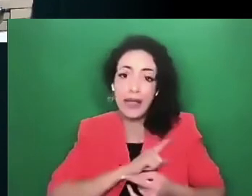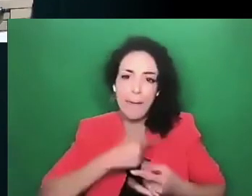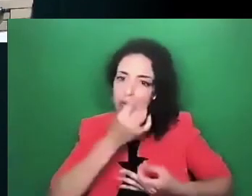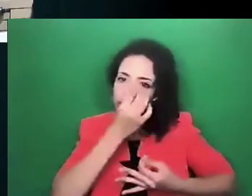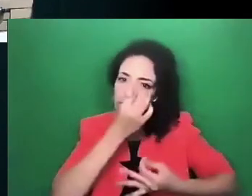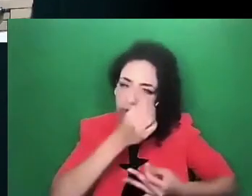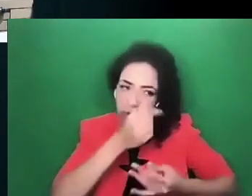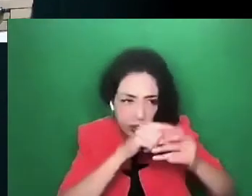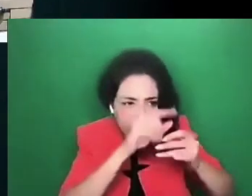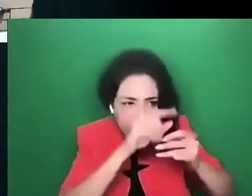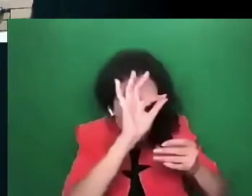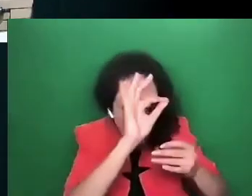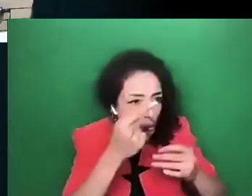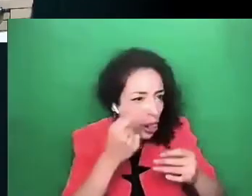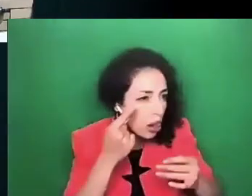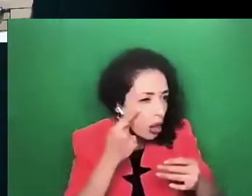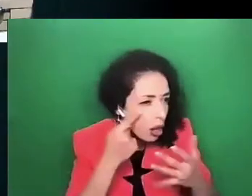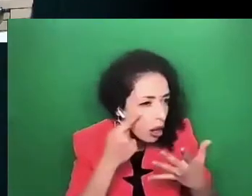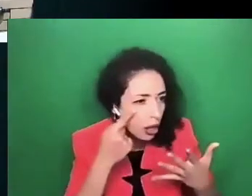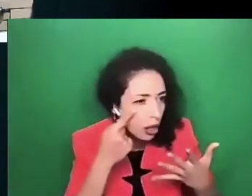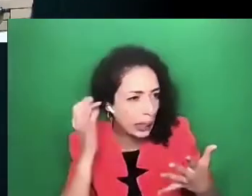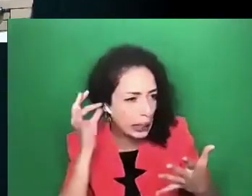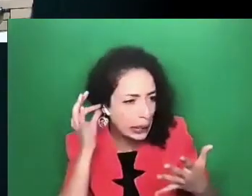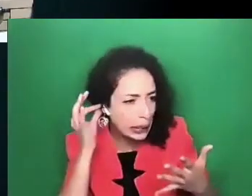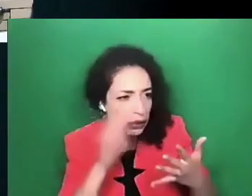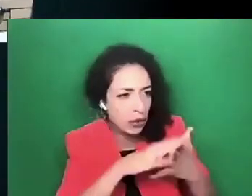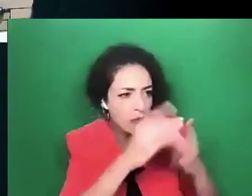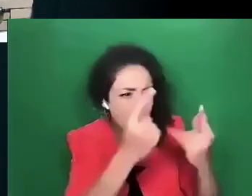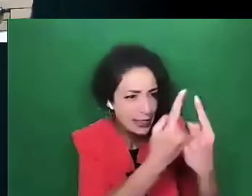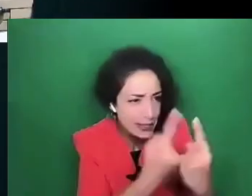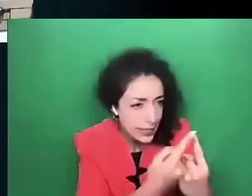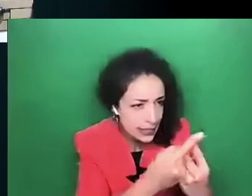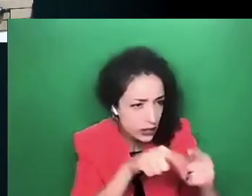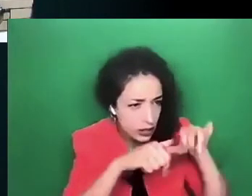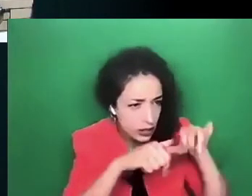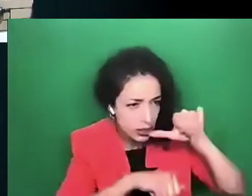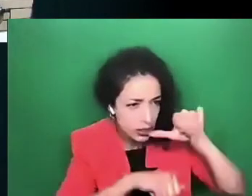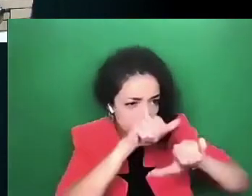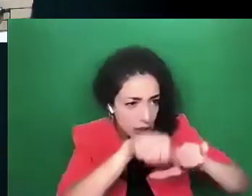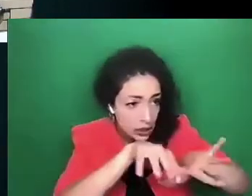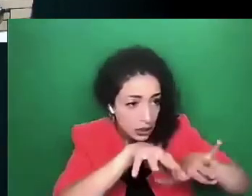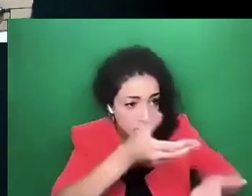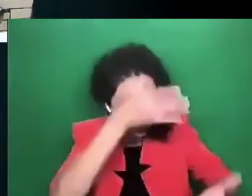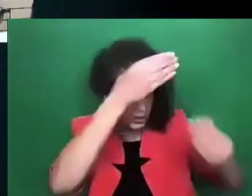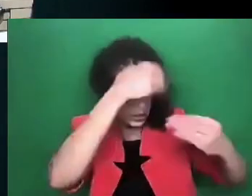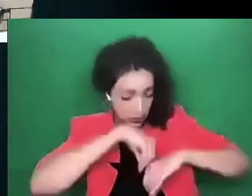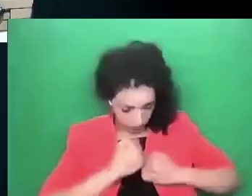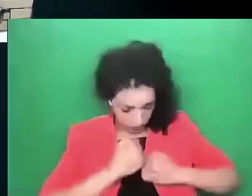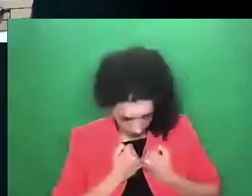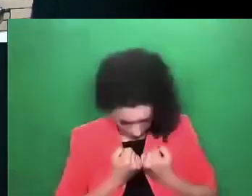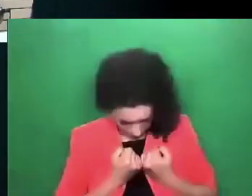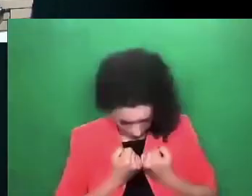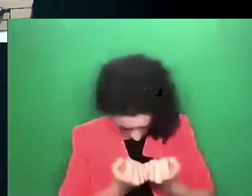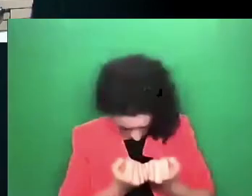path and you find your own reflection in that. I think that's the best part. Otherwise, also, it's really open to consume